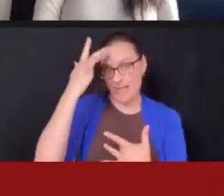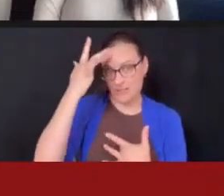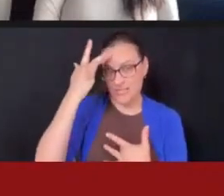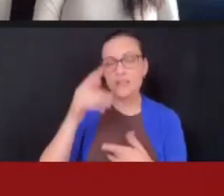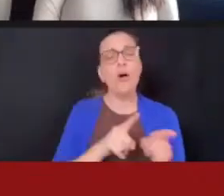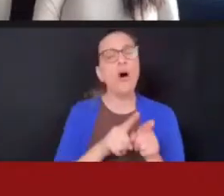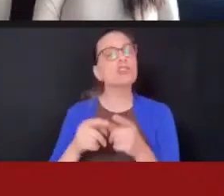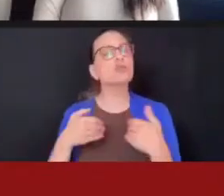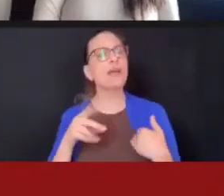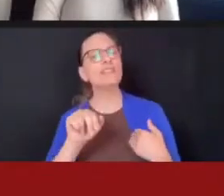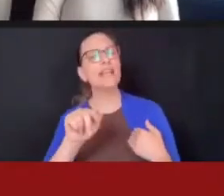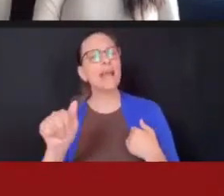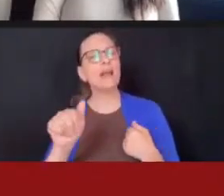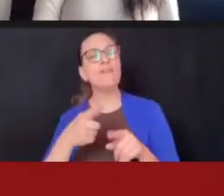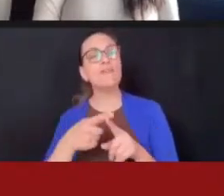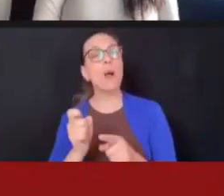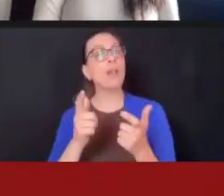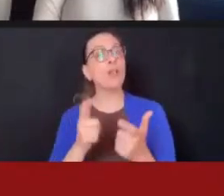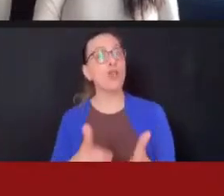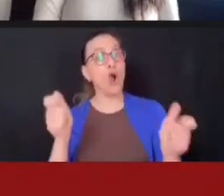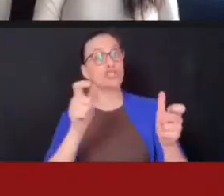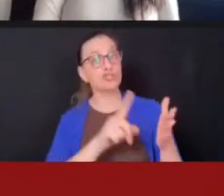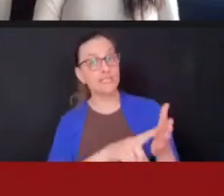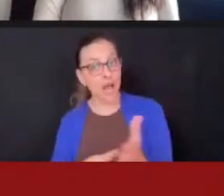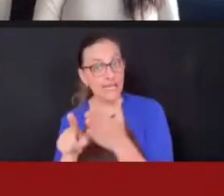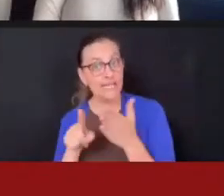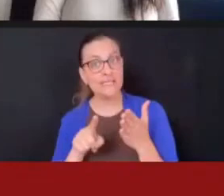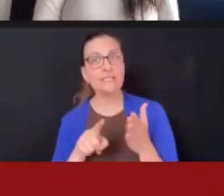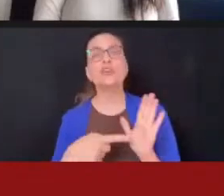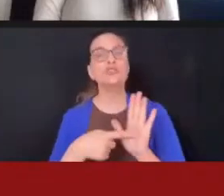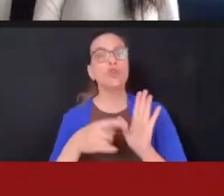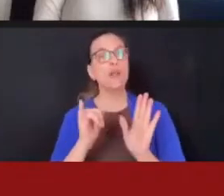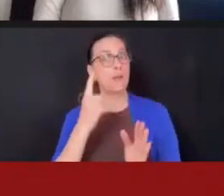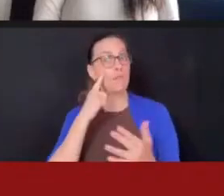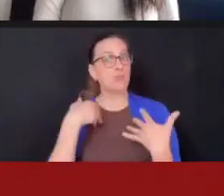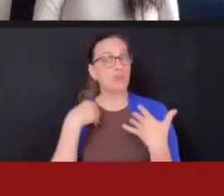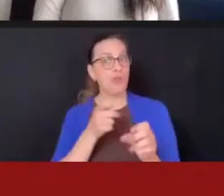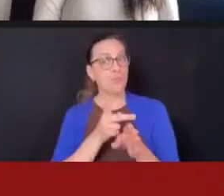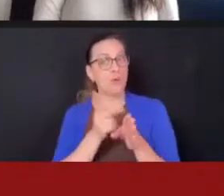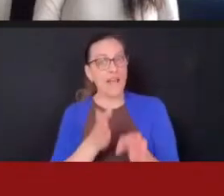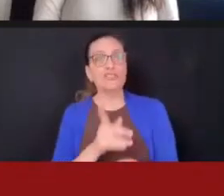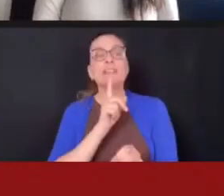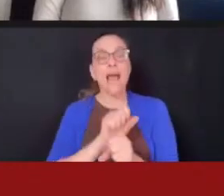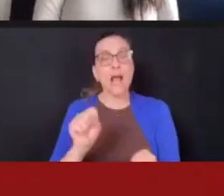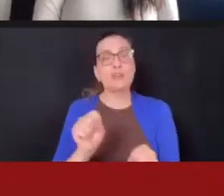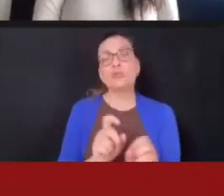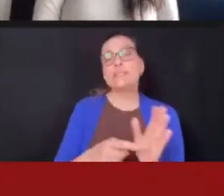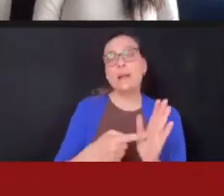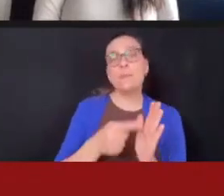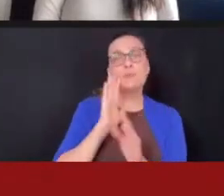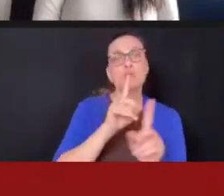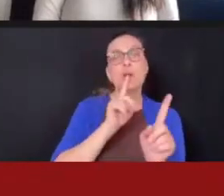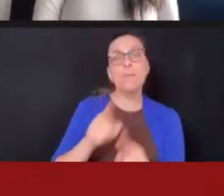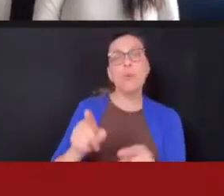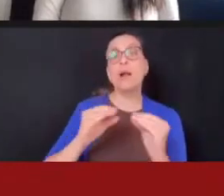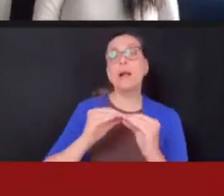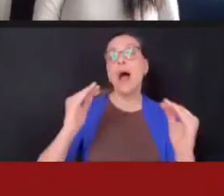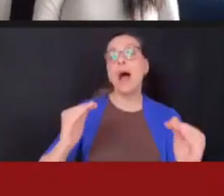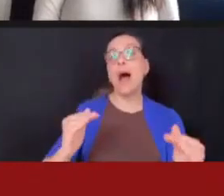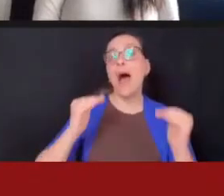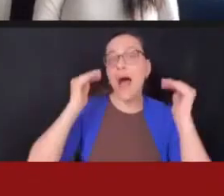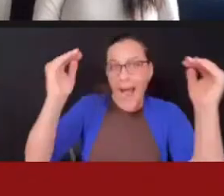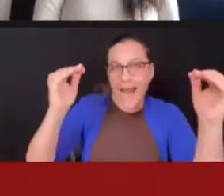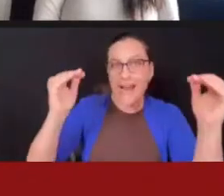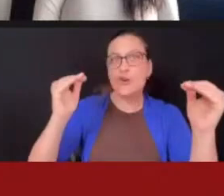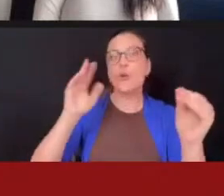larger studies showing that like mental health professionals actually sometimes report higher perceived stigma